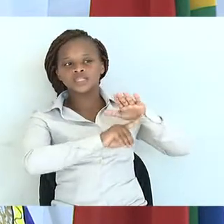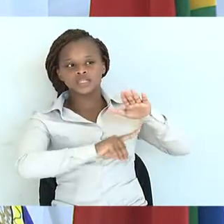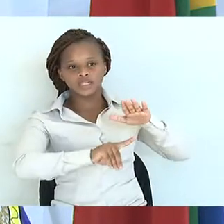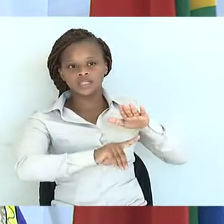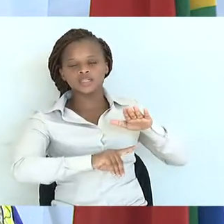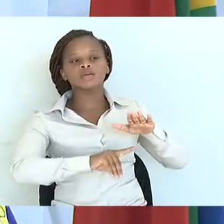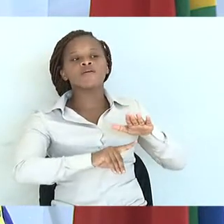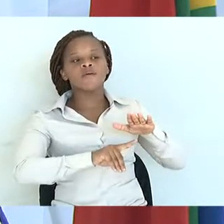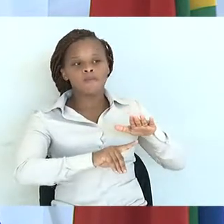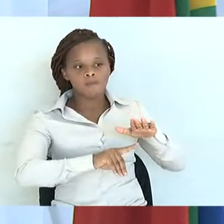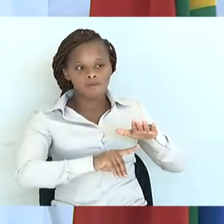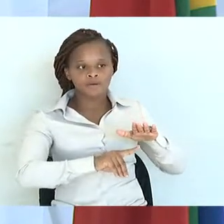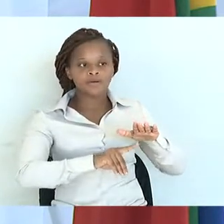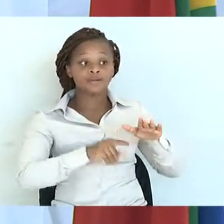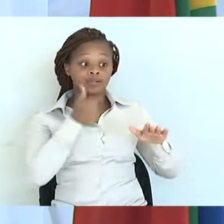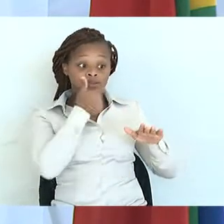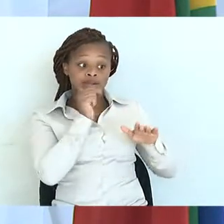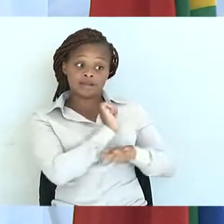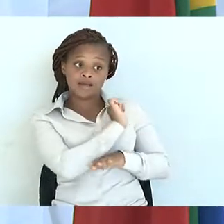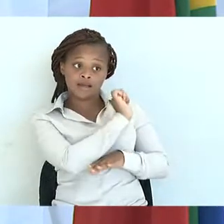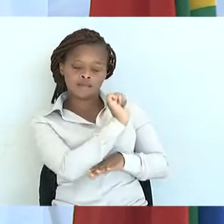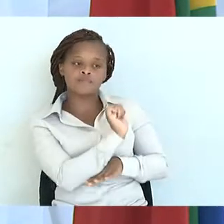ukuthi their lunch